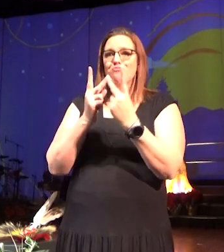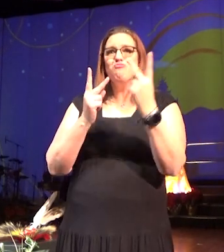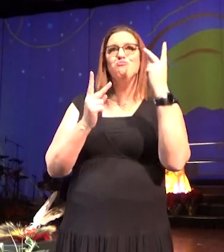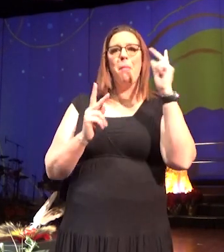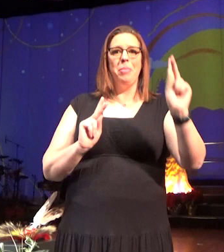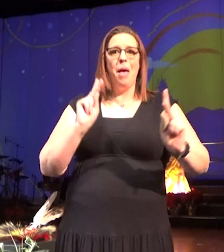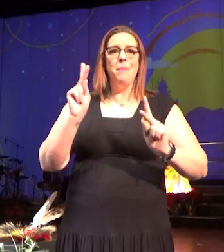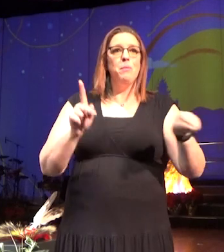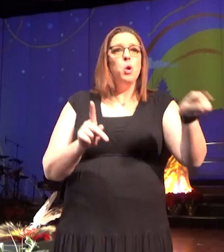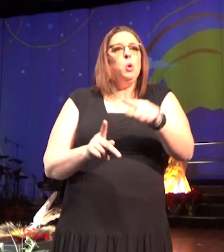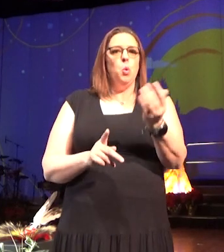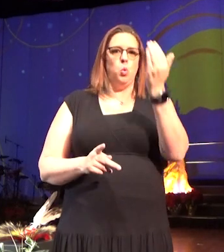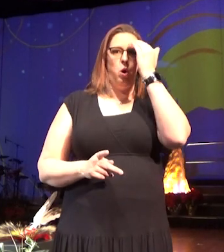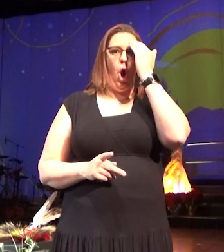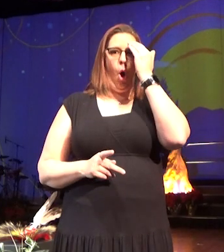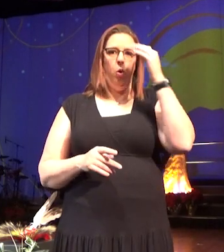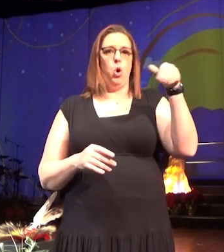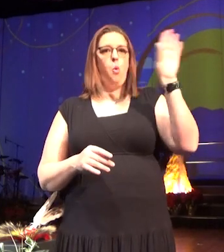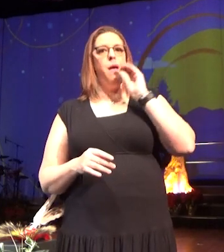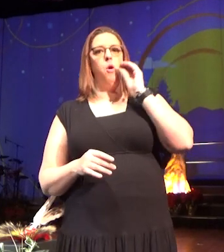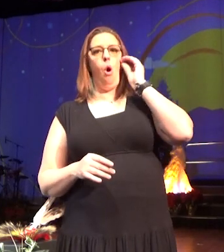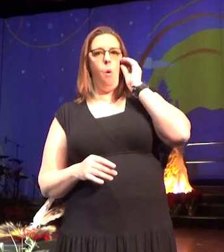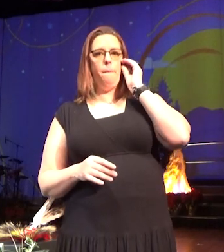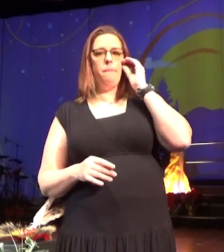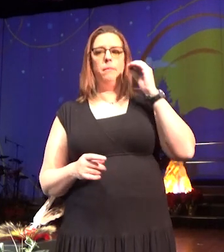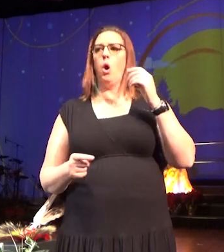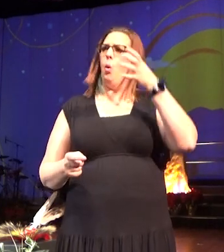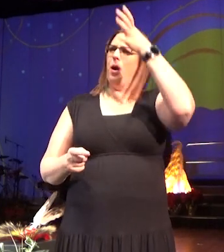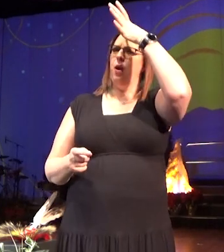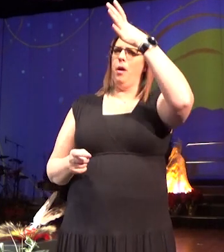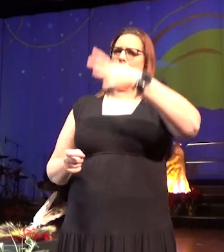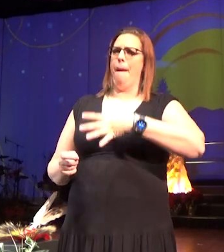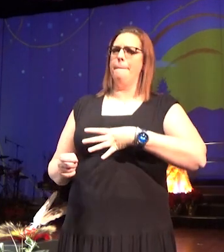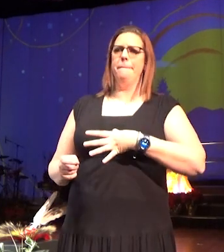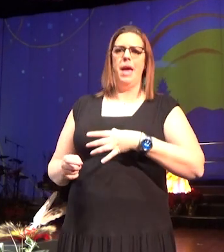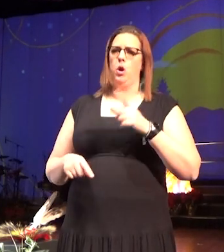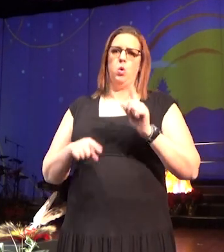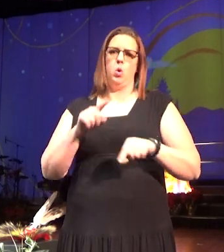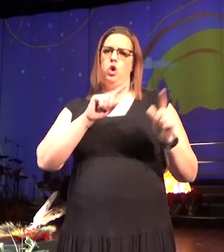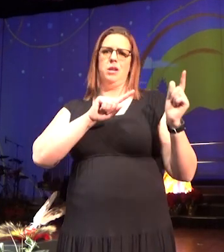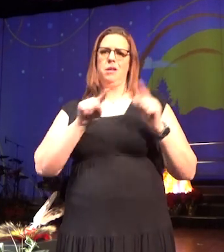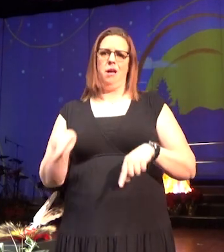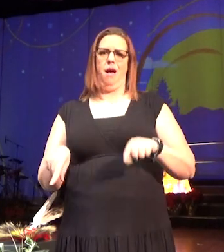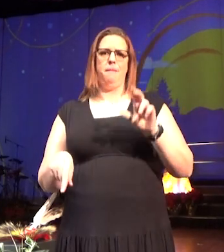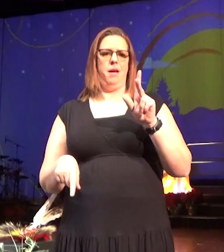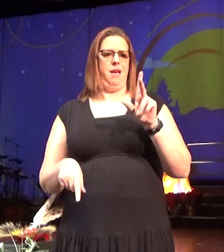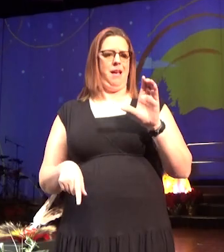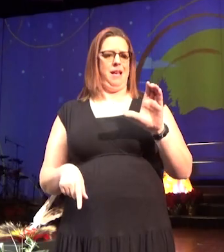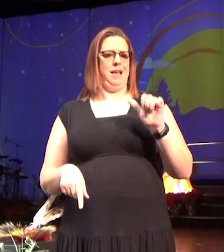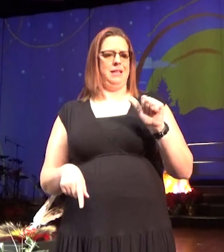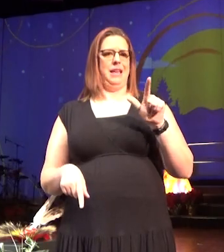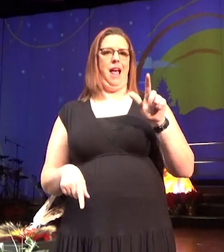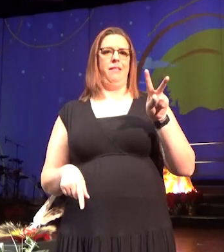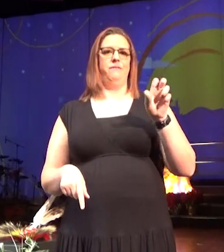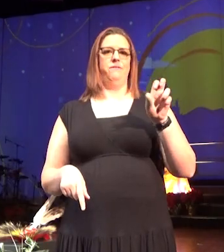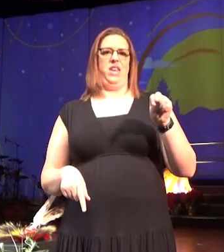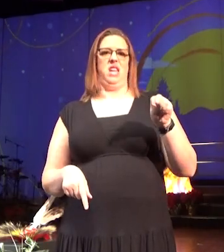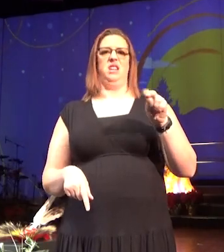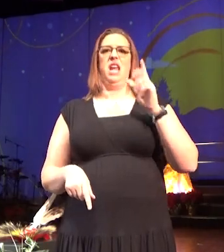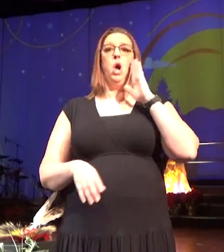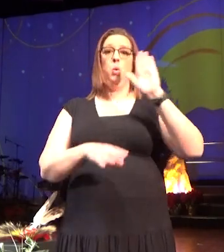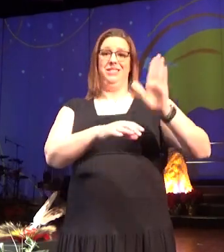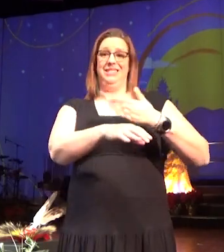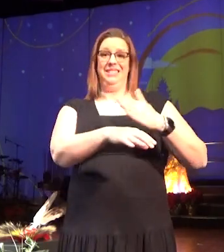home. We had a man that was to come. His name was Kelvin Standingbear Sr. He was going to